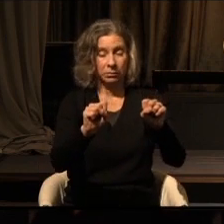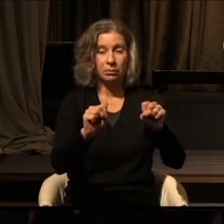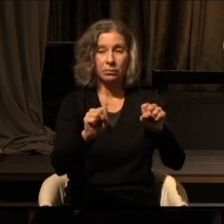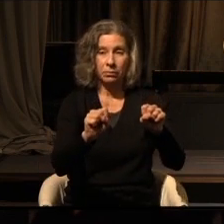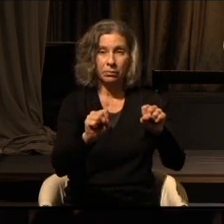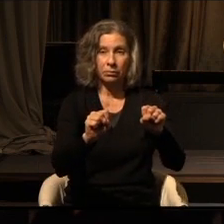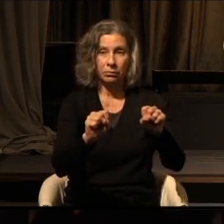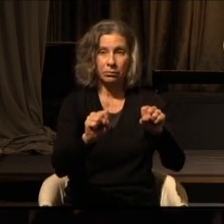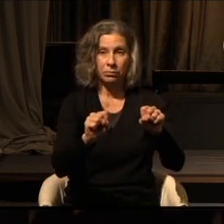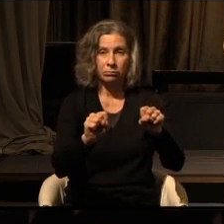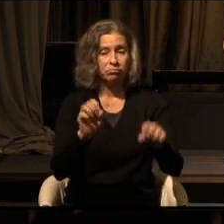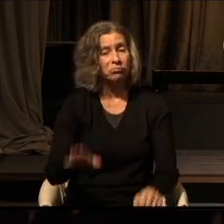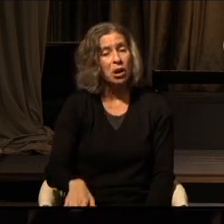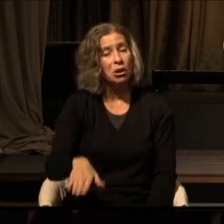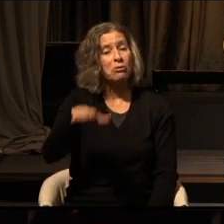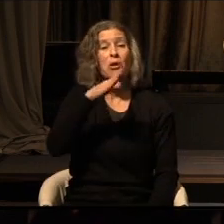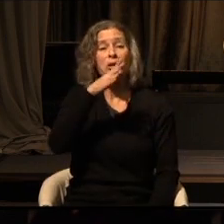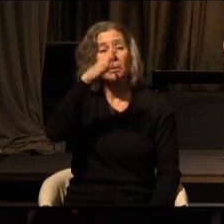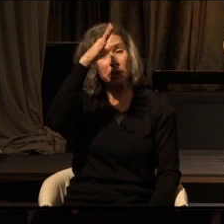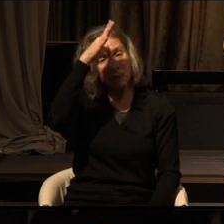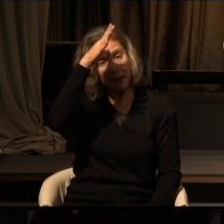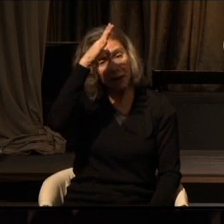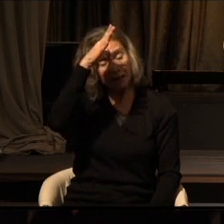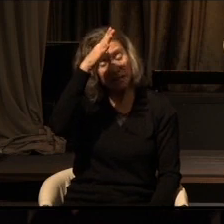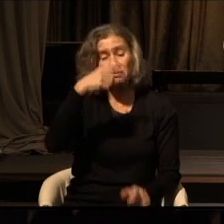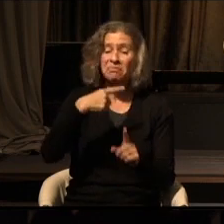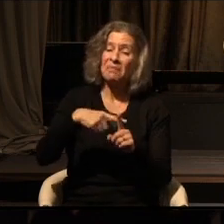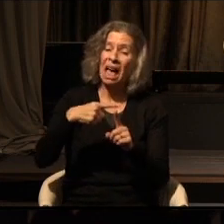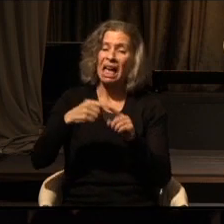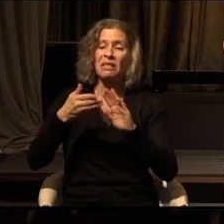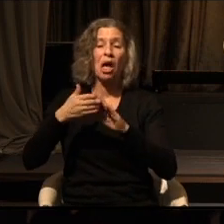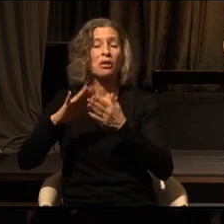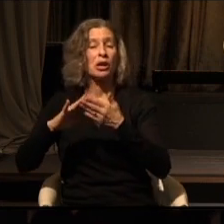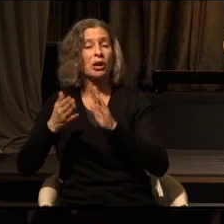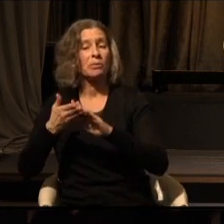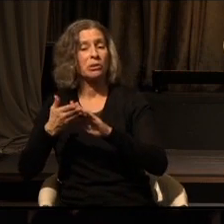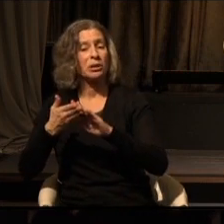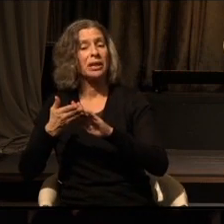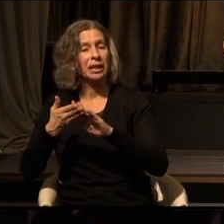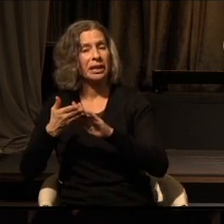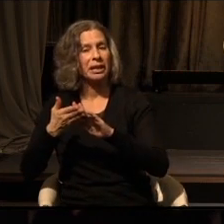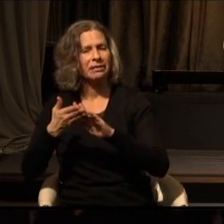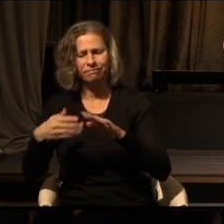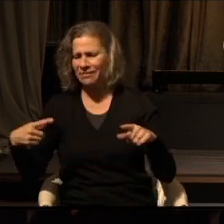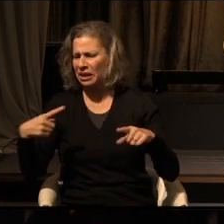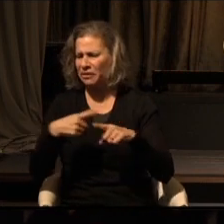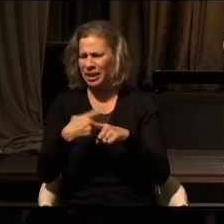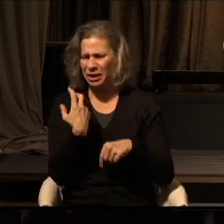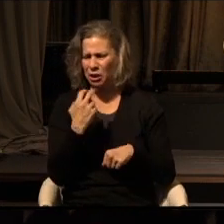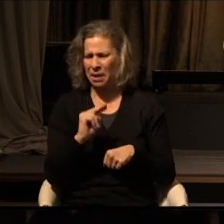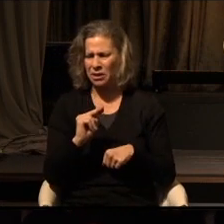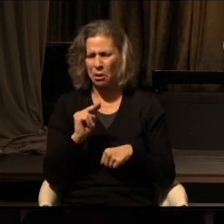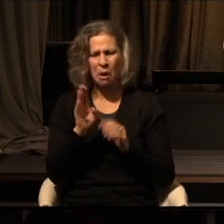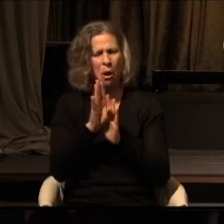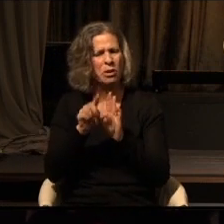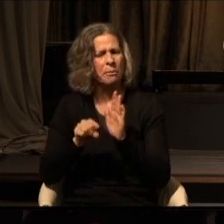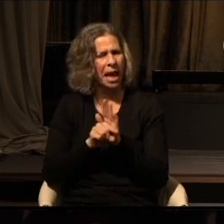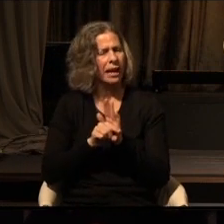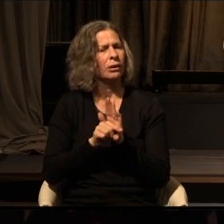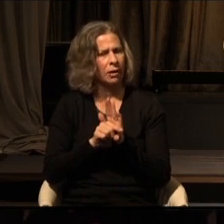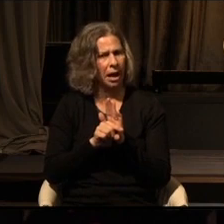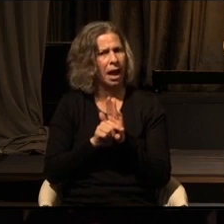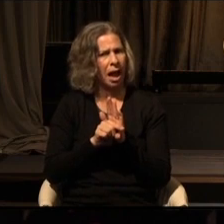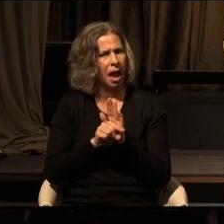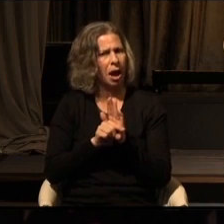He grows up with his parents and perhaps a couple other folk who understandably conflicted about their own heritage, being his only